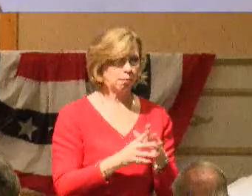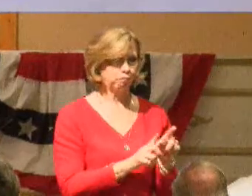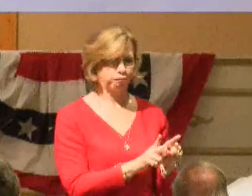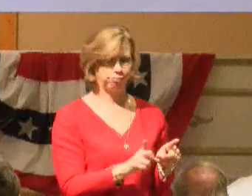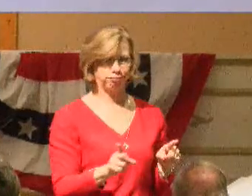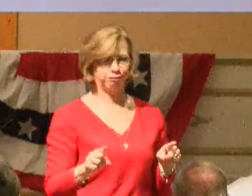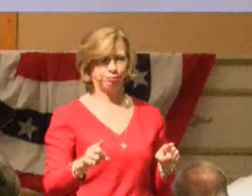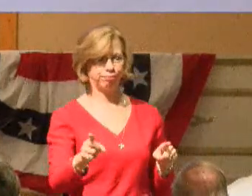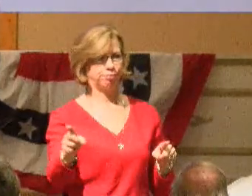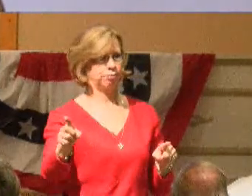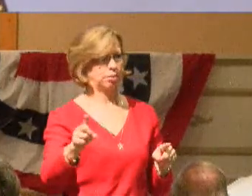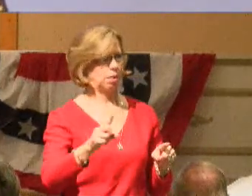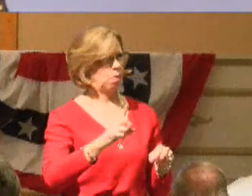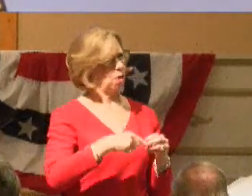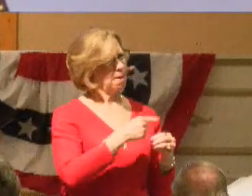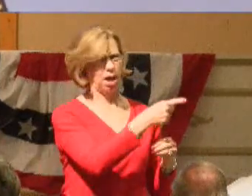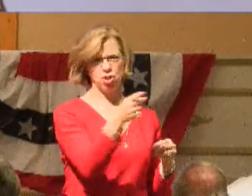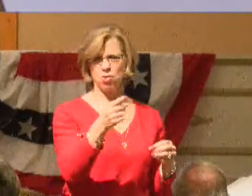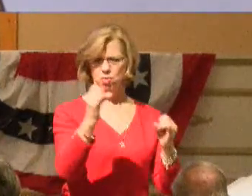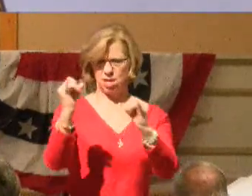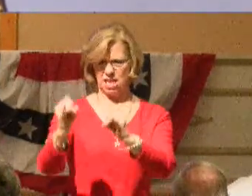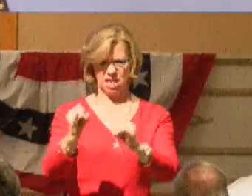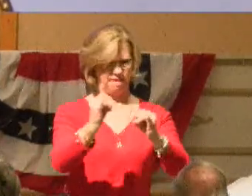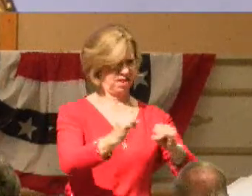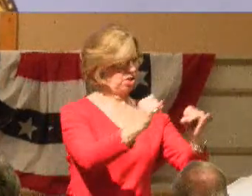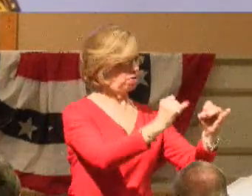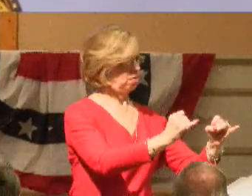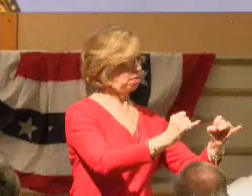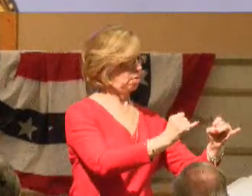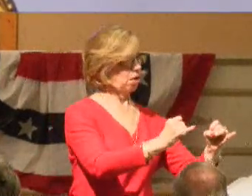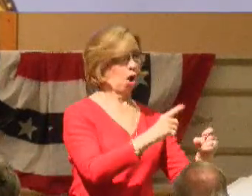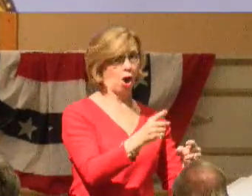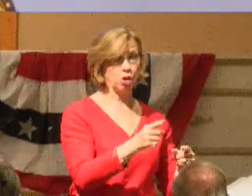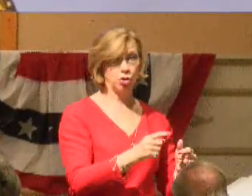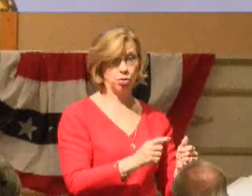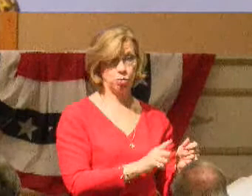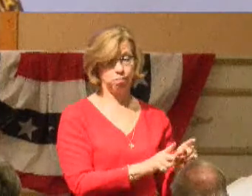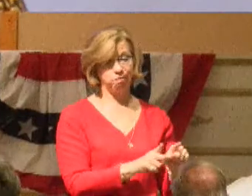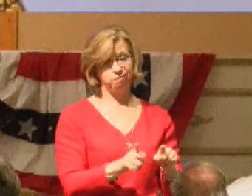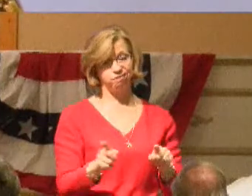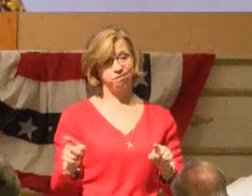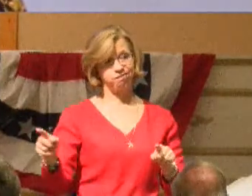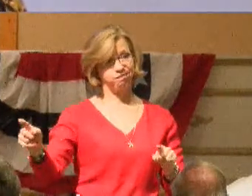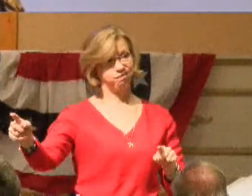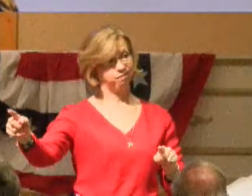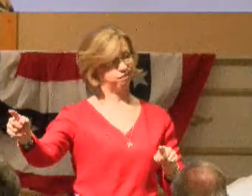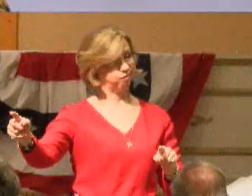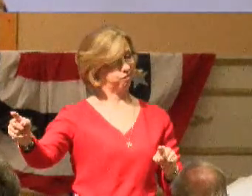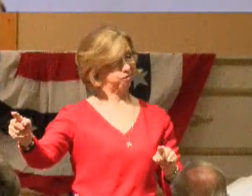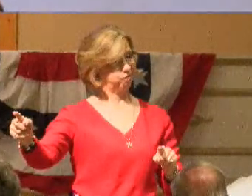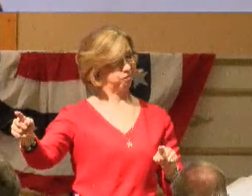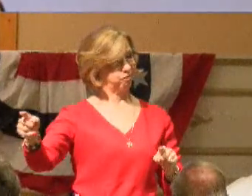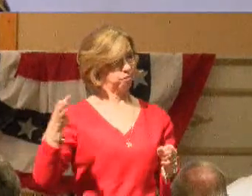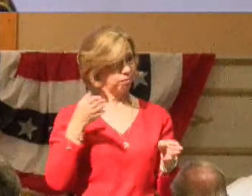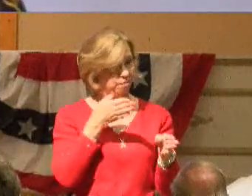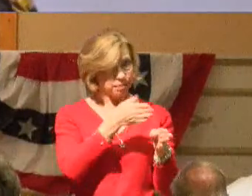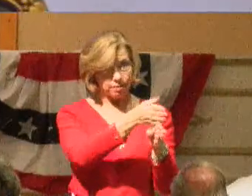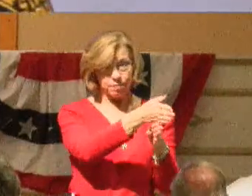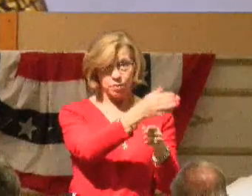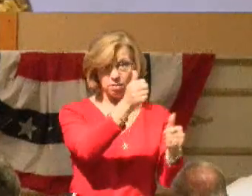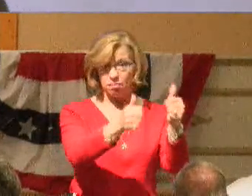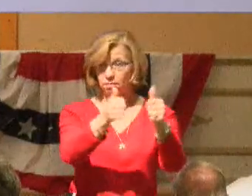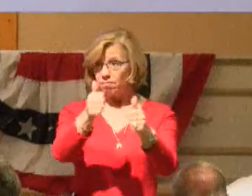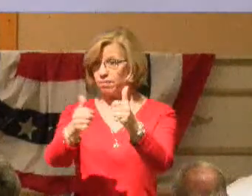you as an individual? Are you drifting away from your race that you were running so well?